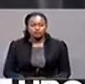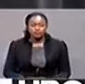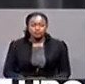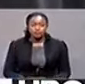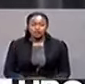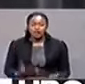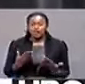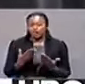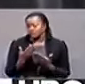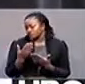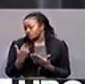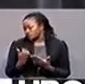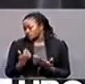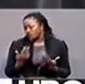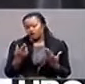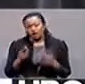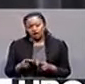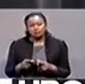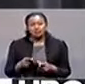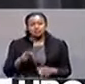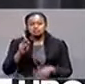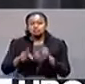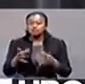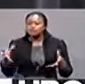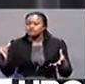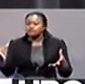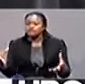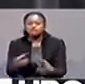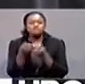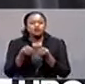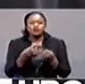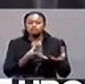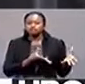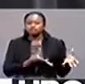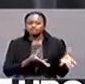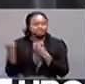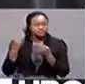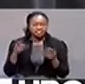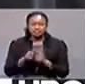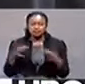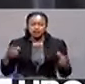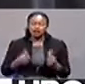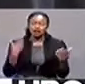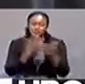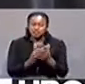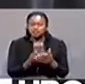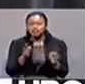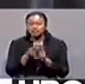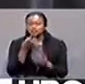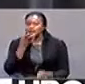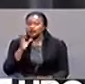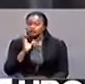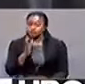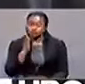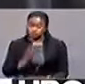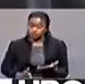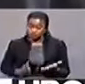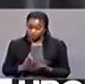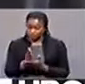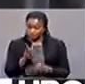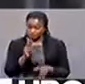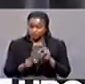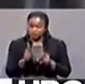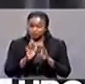of the recent abduction, arrest, and abuse of rights of